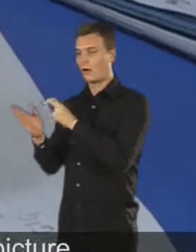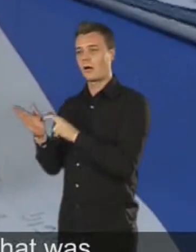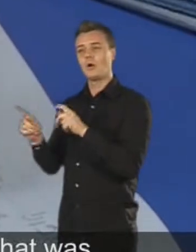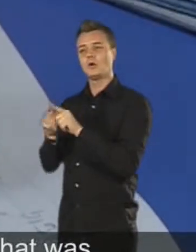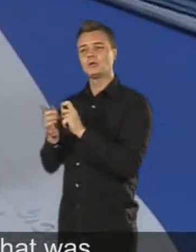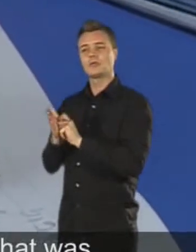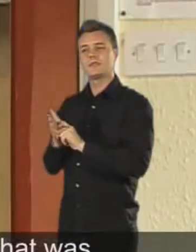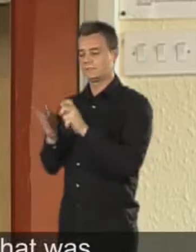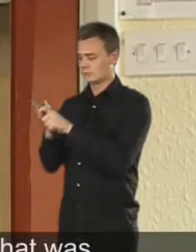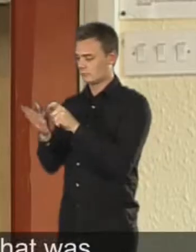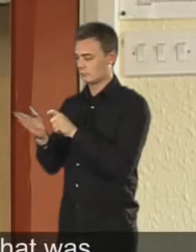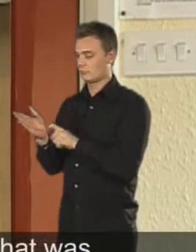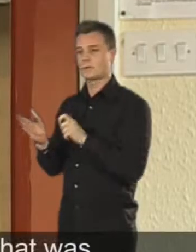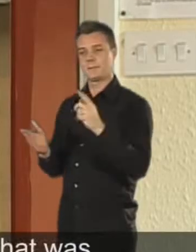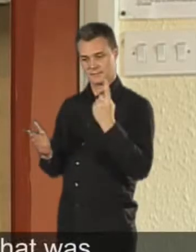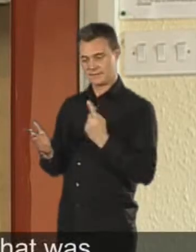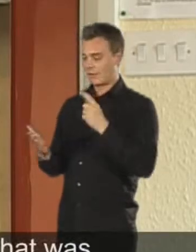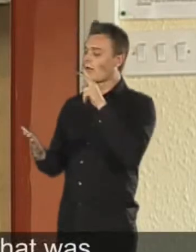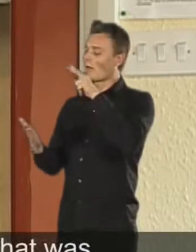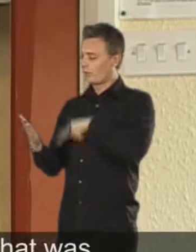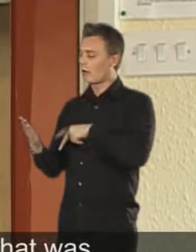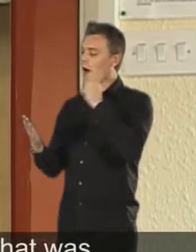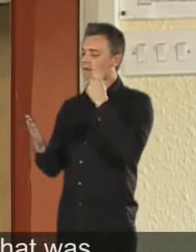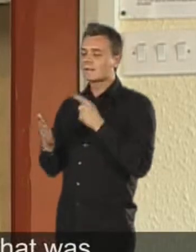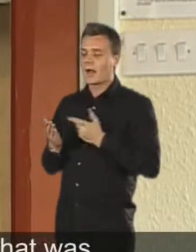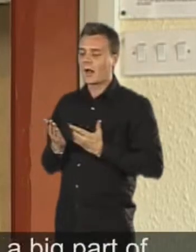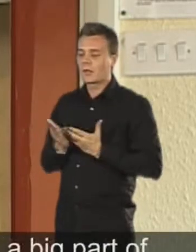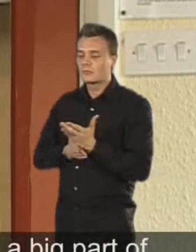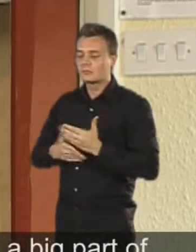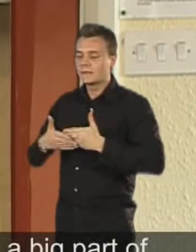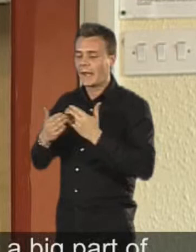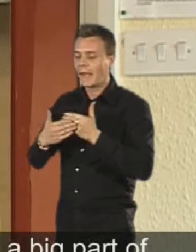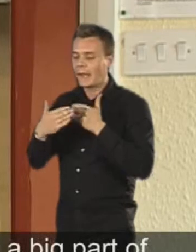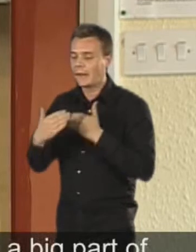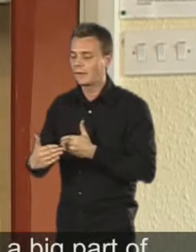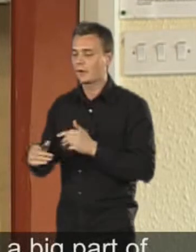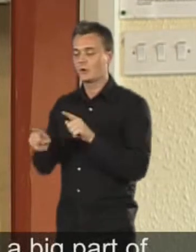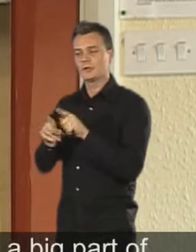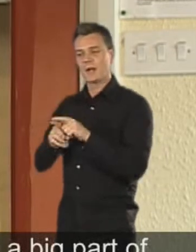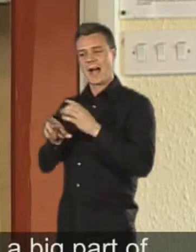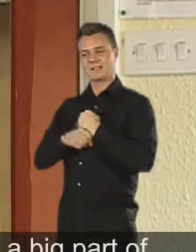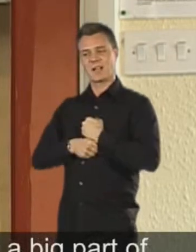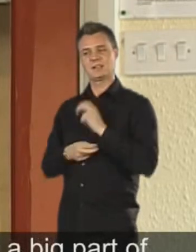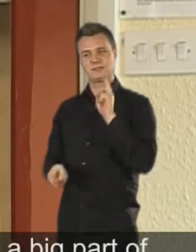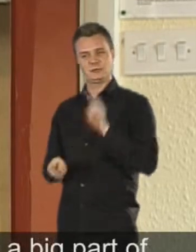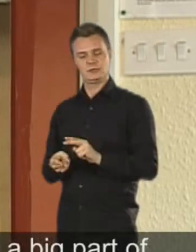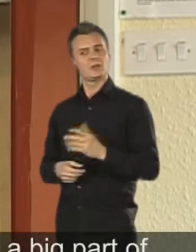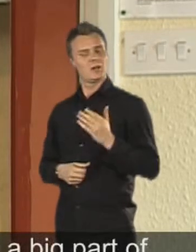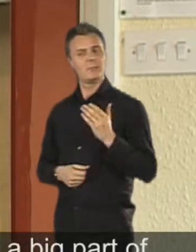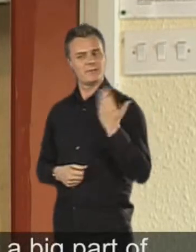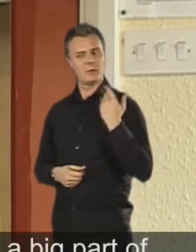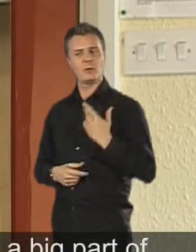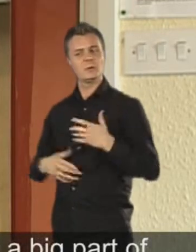the written word as well. This gave him an idea of what was happening through the school day, reduced opportunities for anxiety, which was a big part